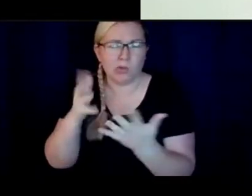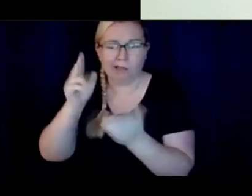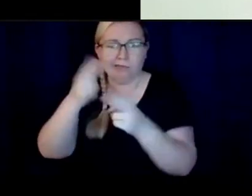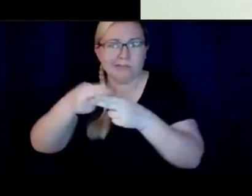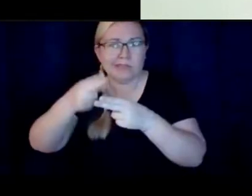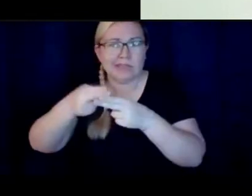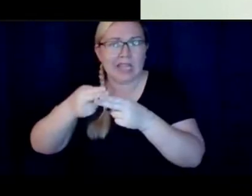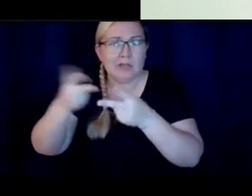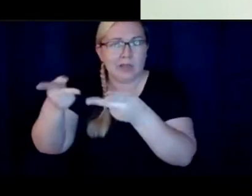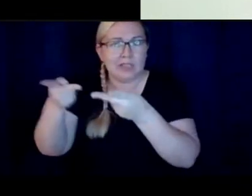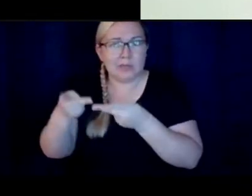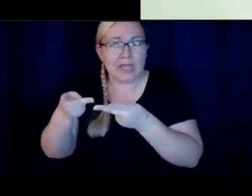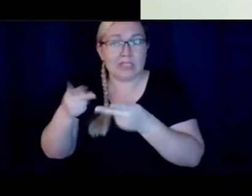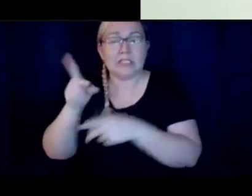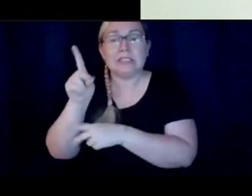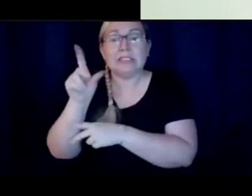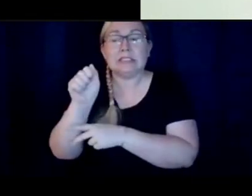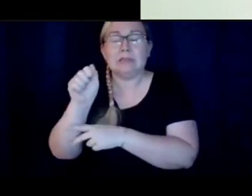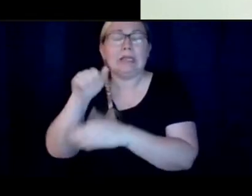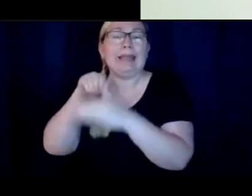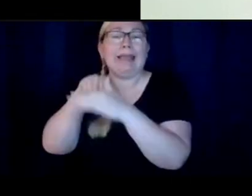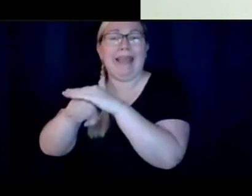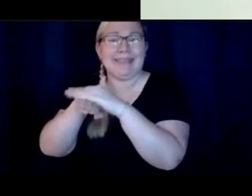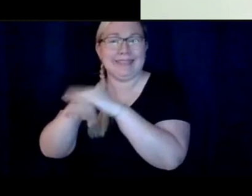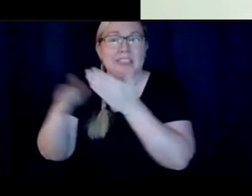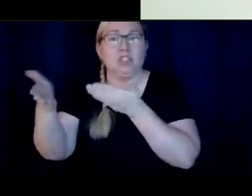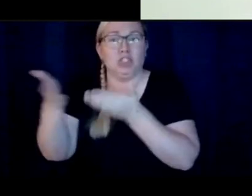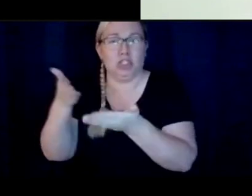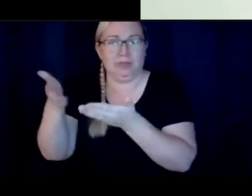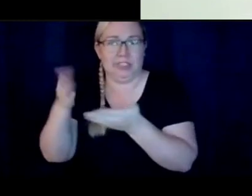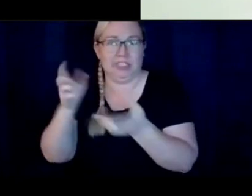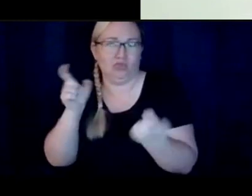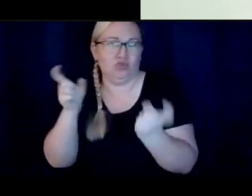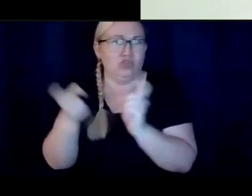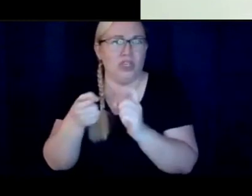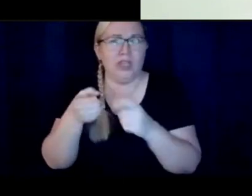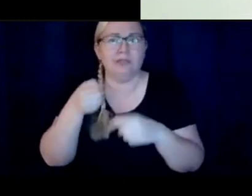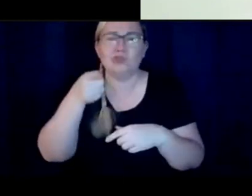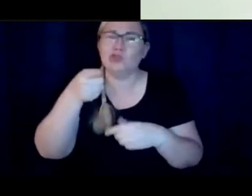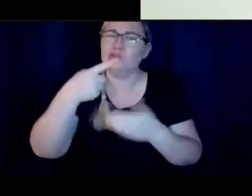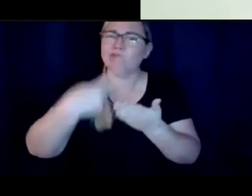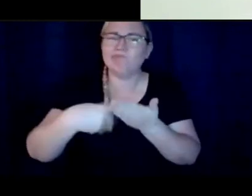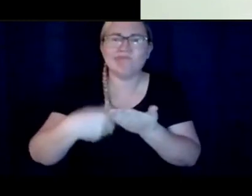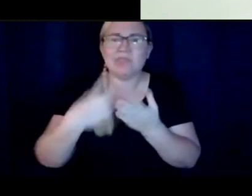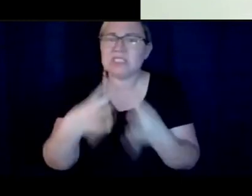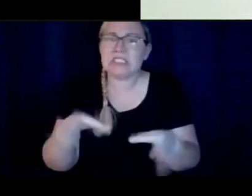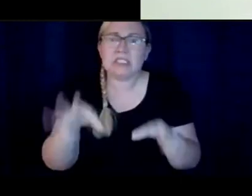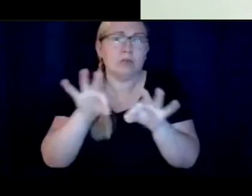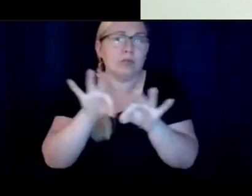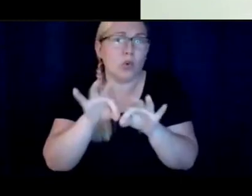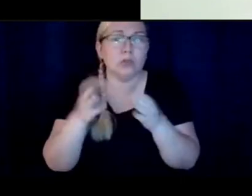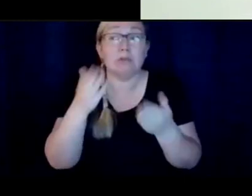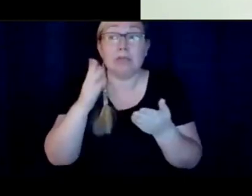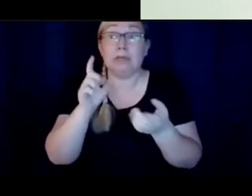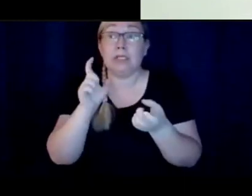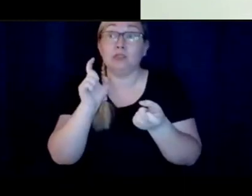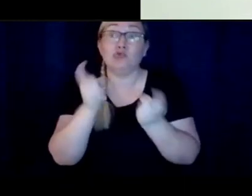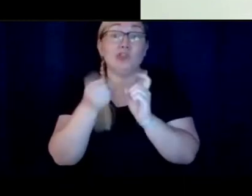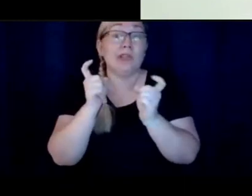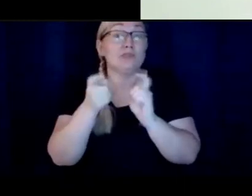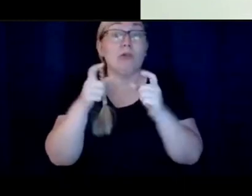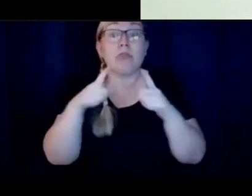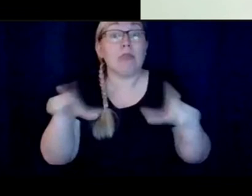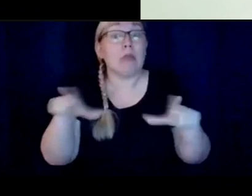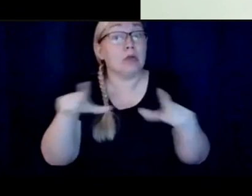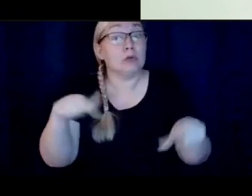or space to disability access services. Can you speak to the importance of maybe changing the language that